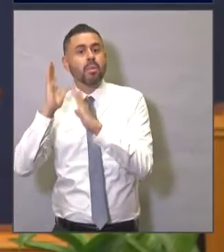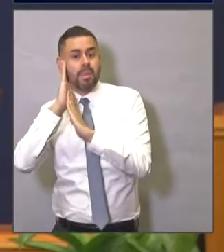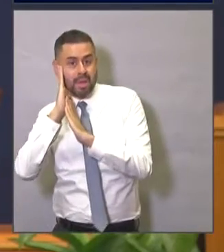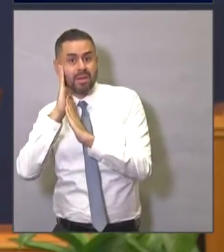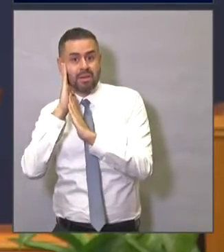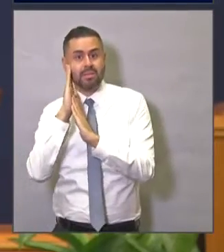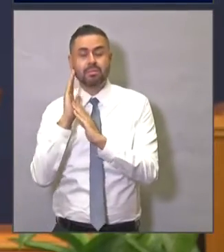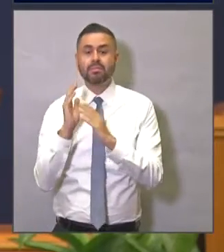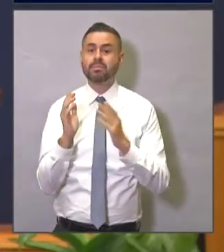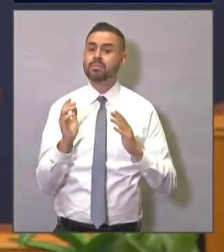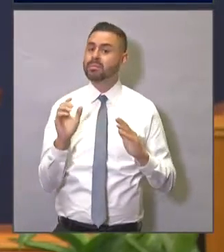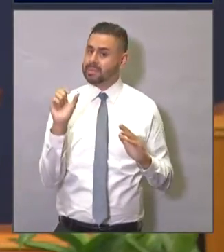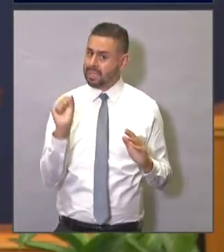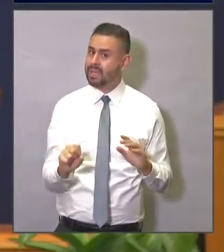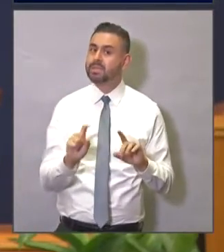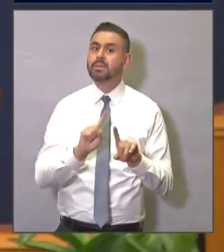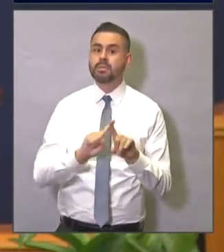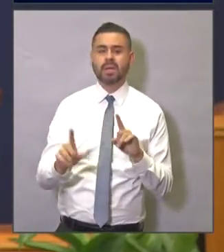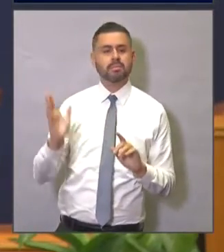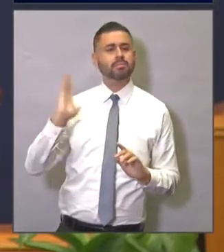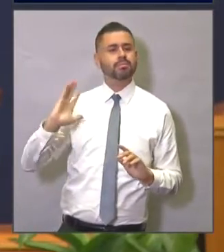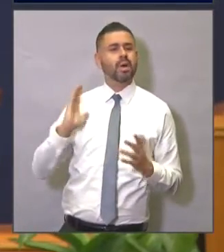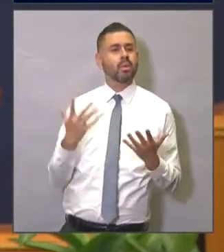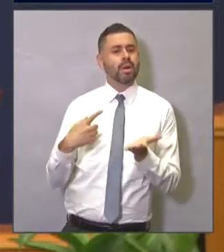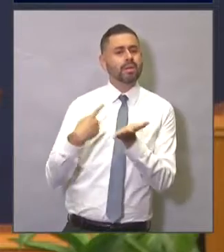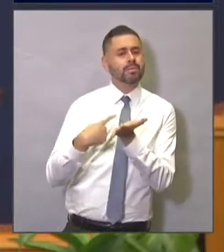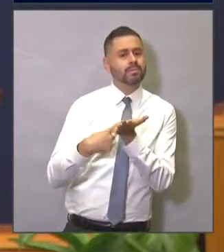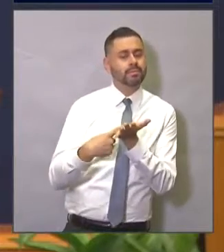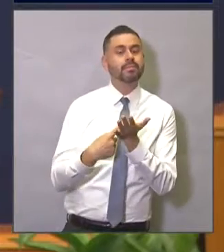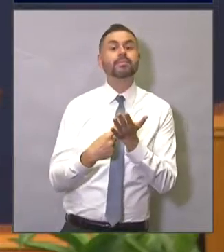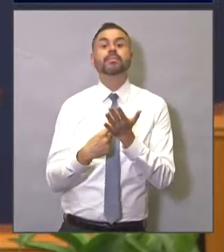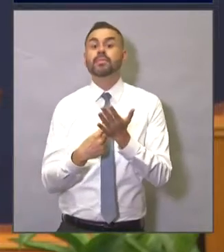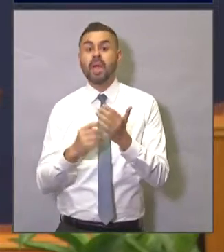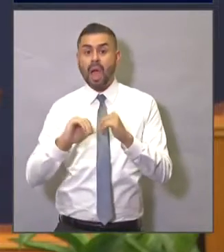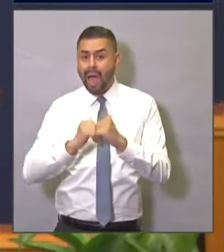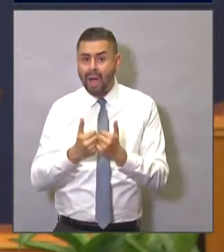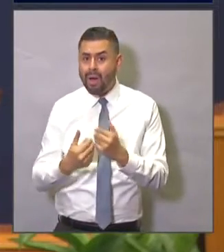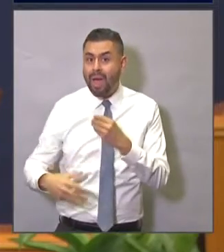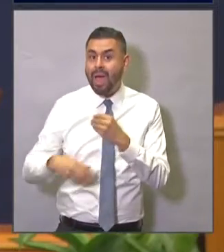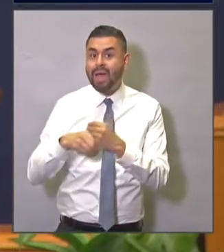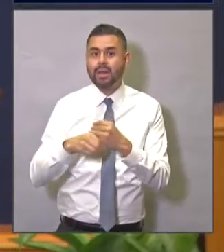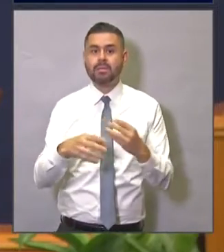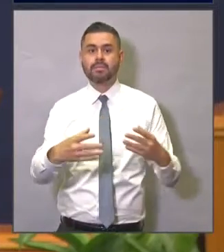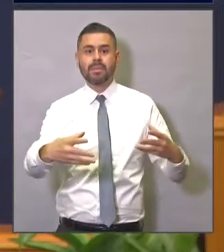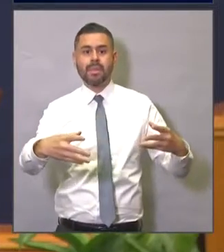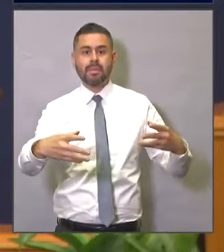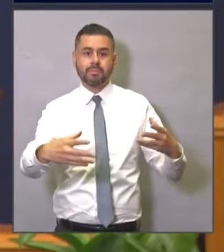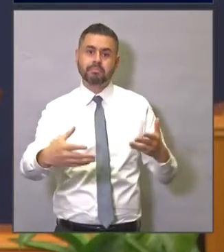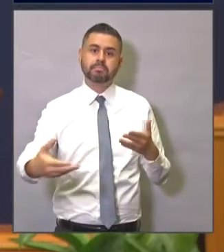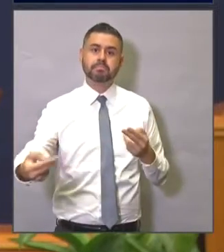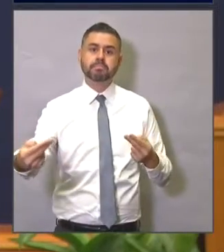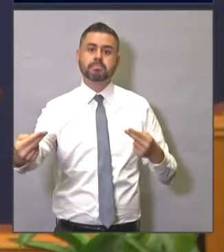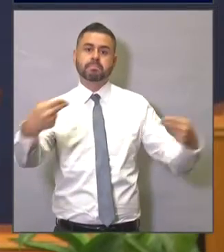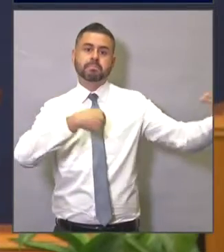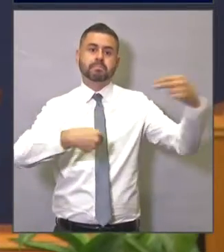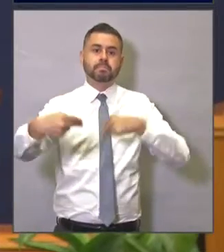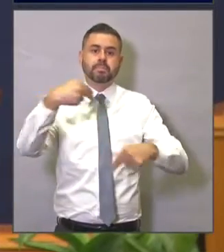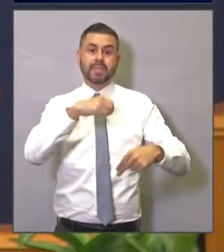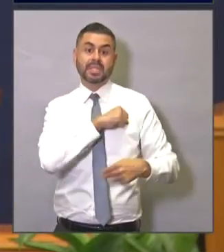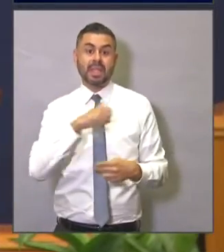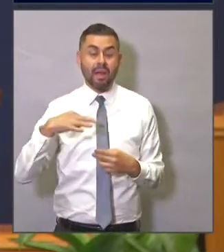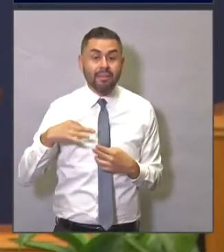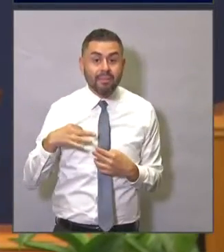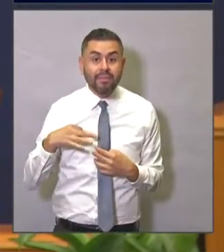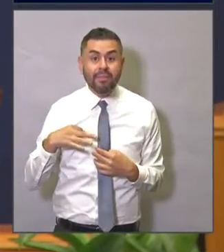shared in the past, and just very briefly we'll touch on today, they do that by increasing staffing and bringing in additional staffing resources from